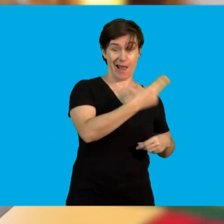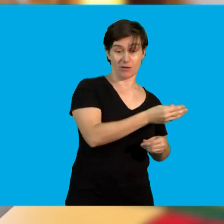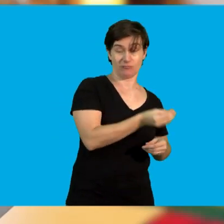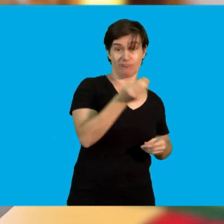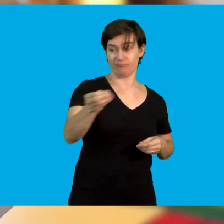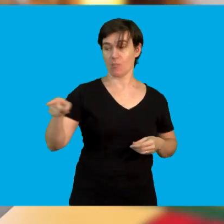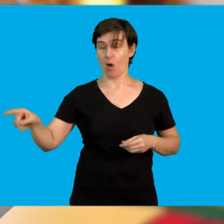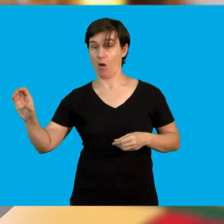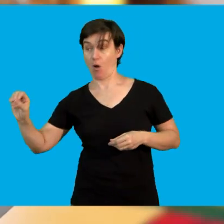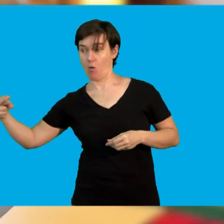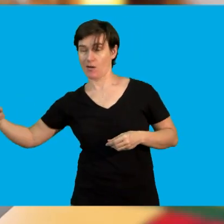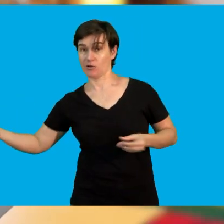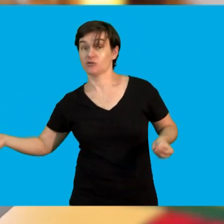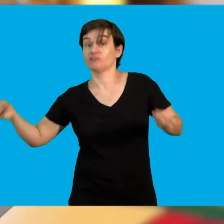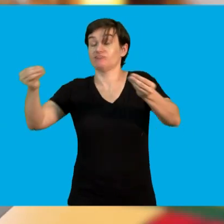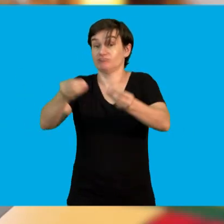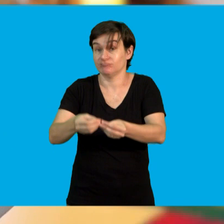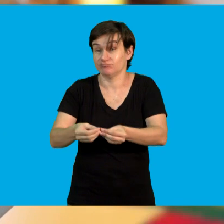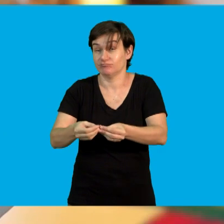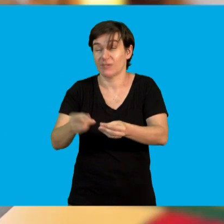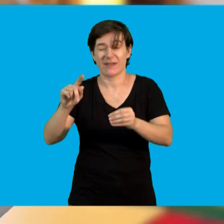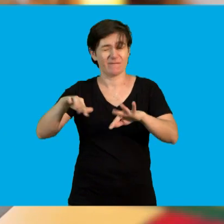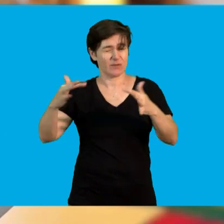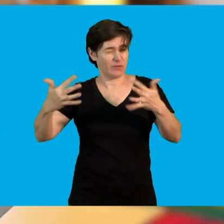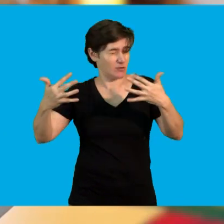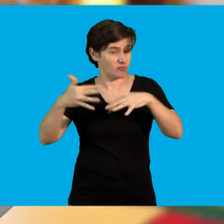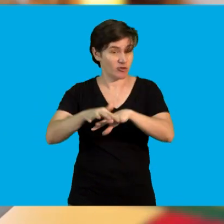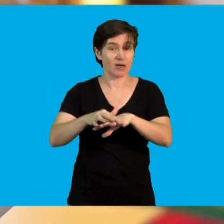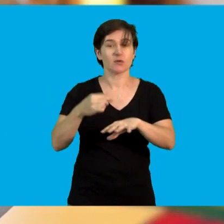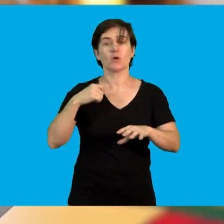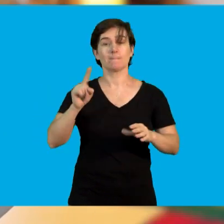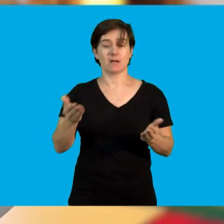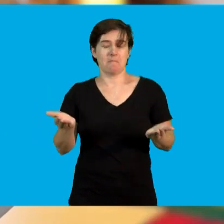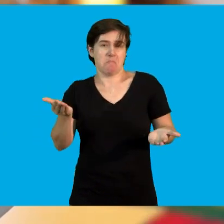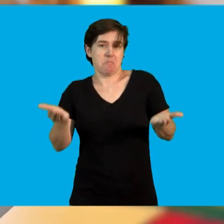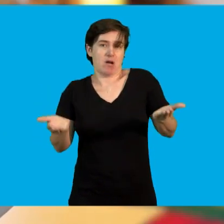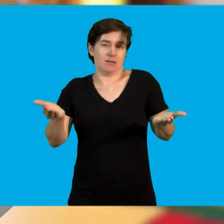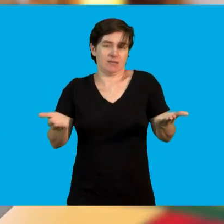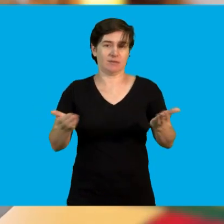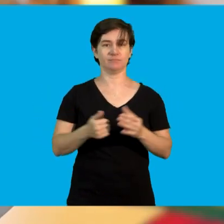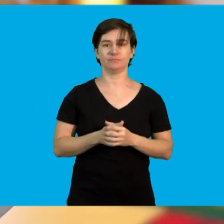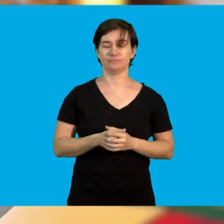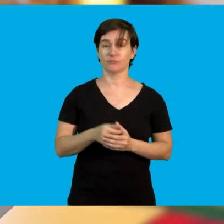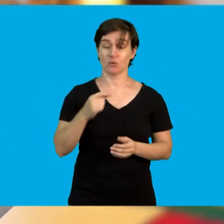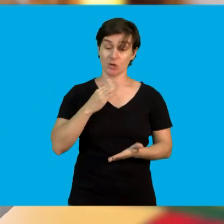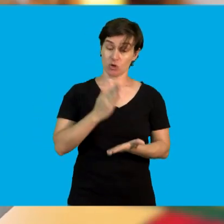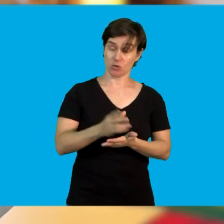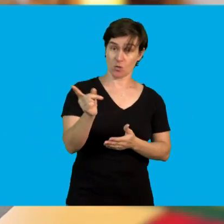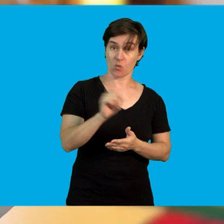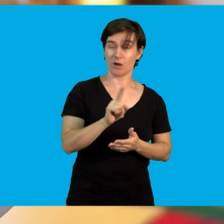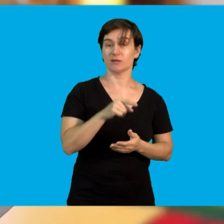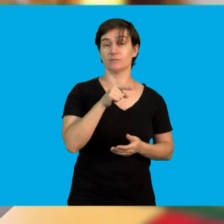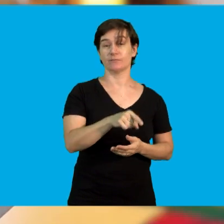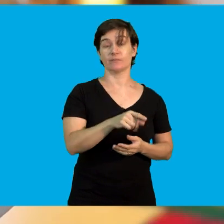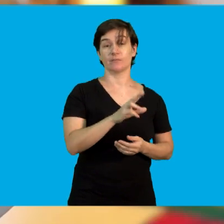its OH. But then that means at the end of the reaction, or after everything has reacted, we need to balance the chemical reaction so that we make